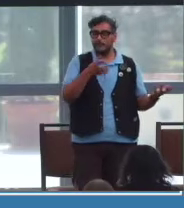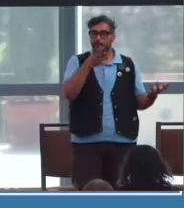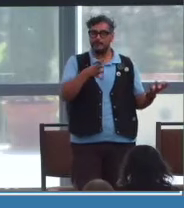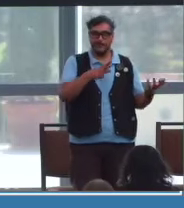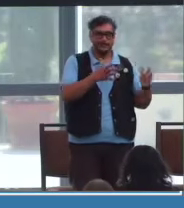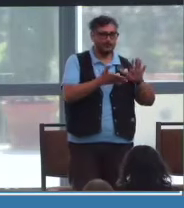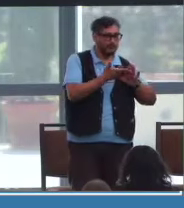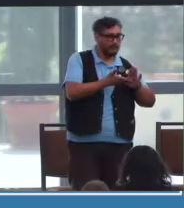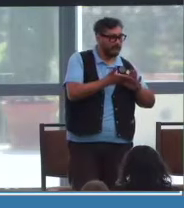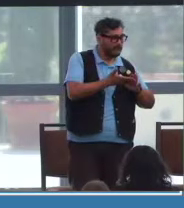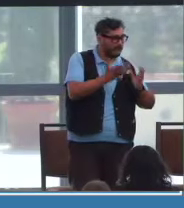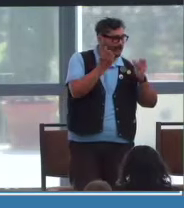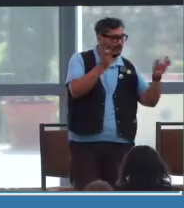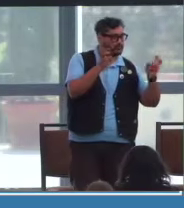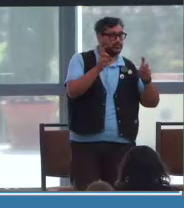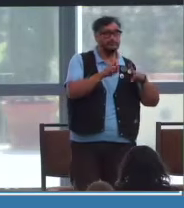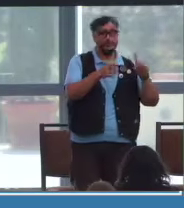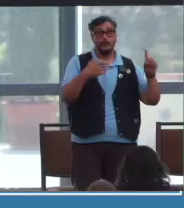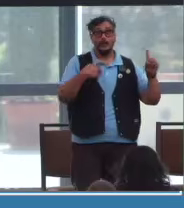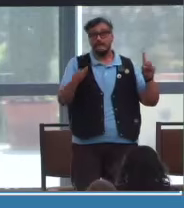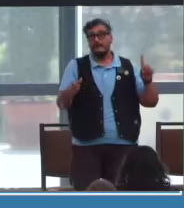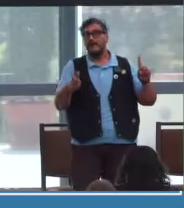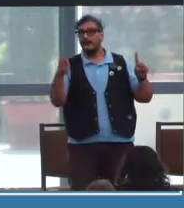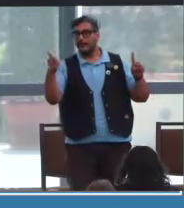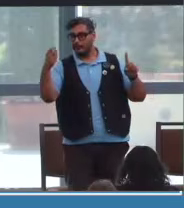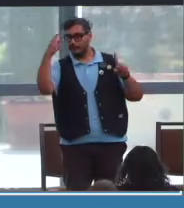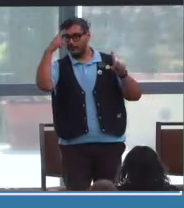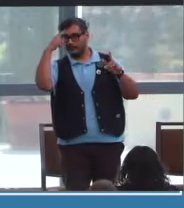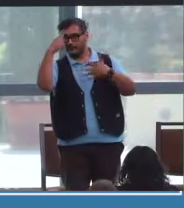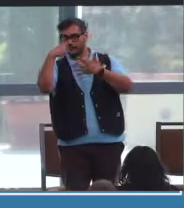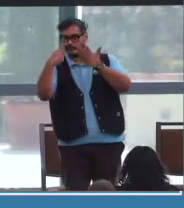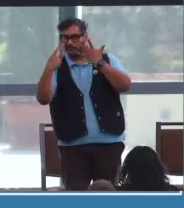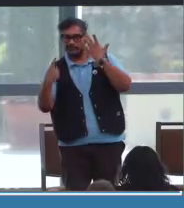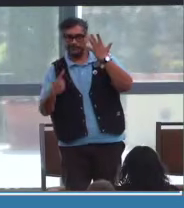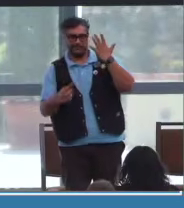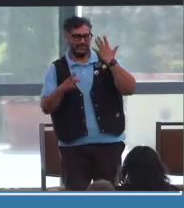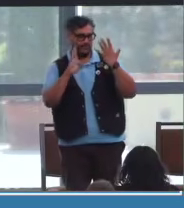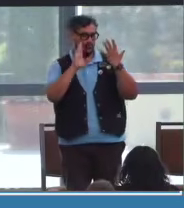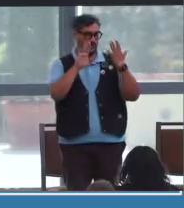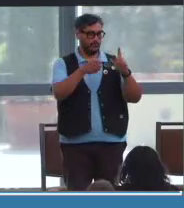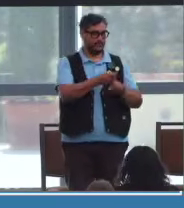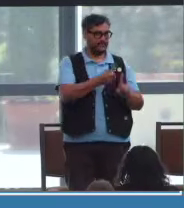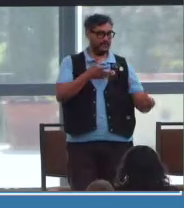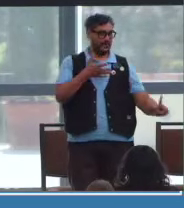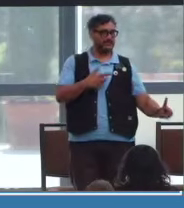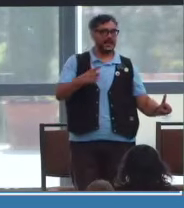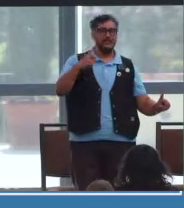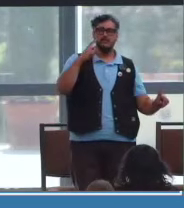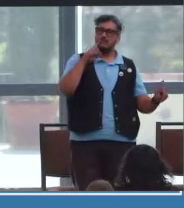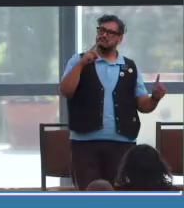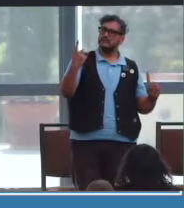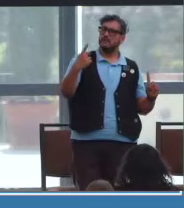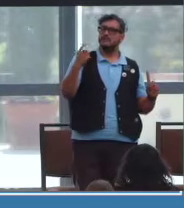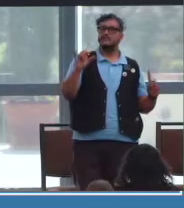reproductive health issues, but certainly there are other things to think about, as we'll discuss. I mean, I think certainly something